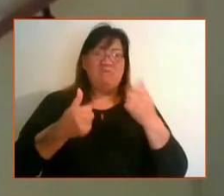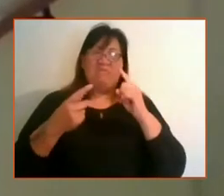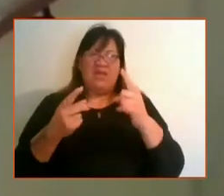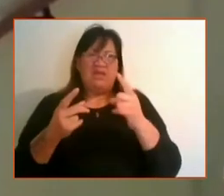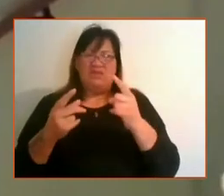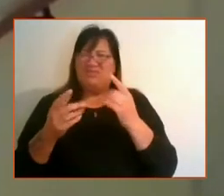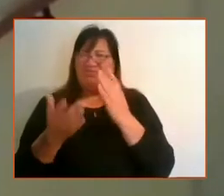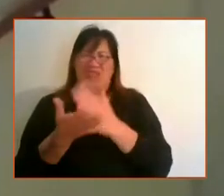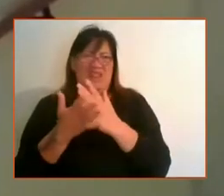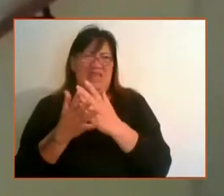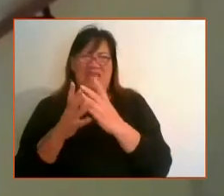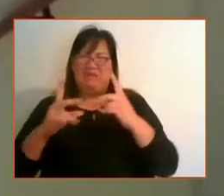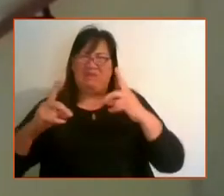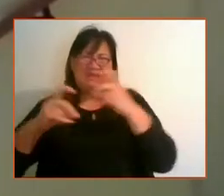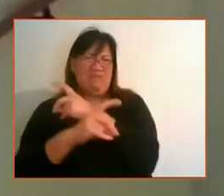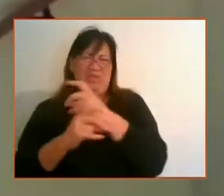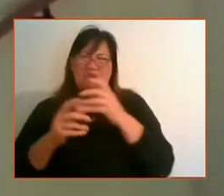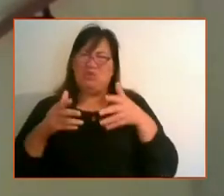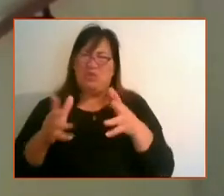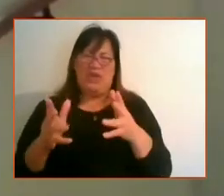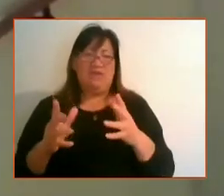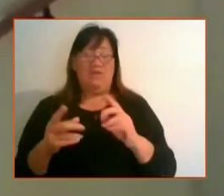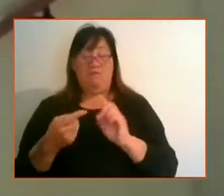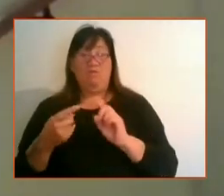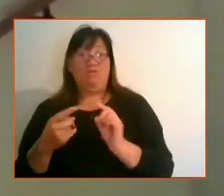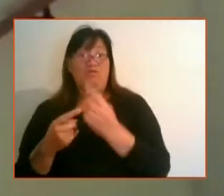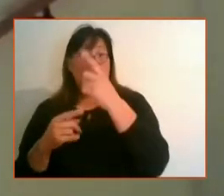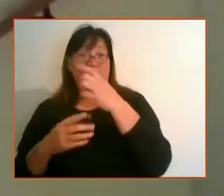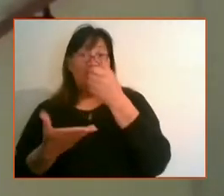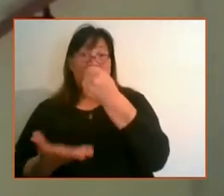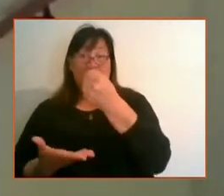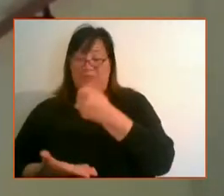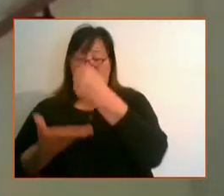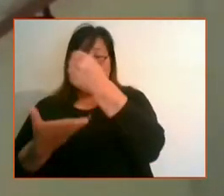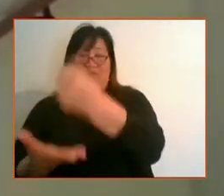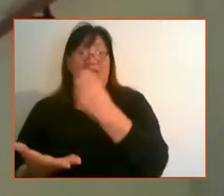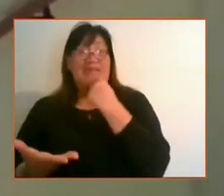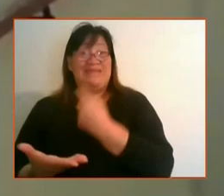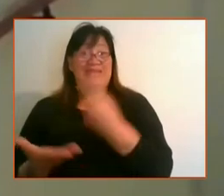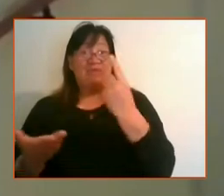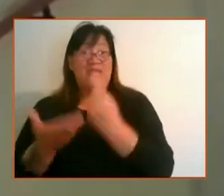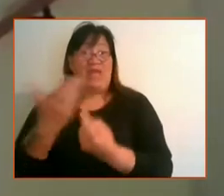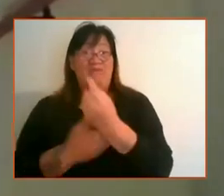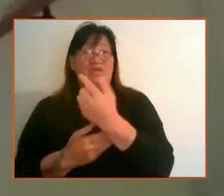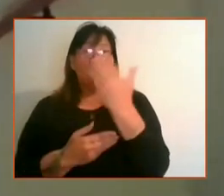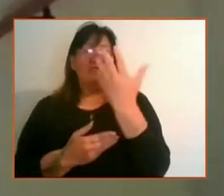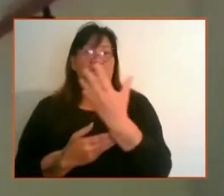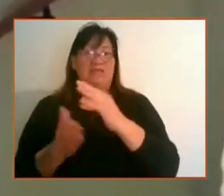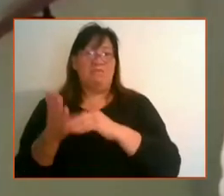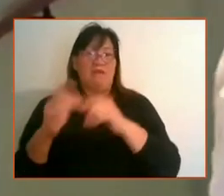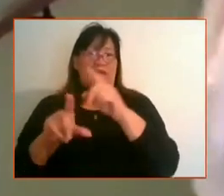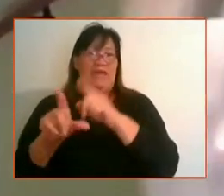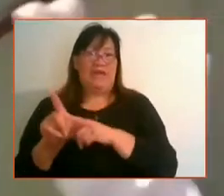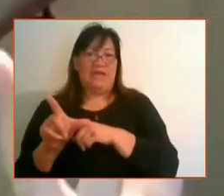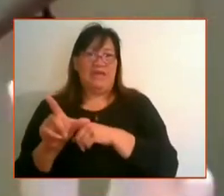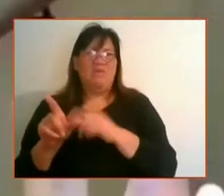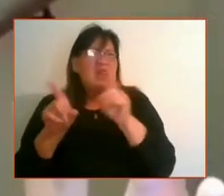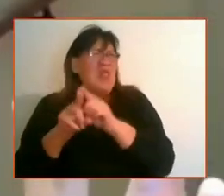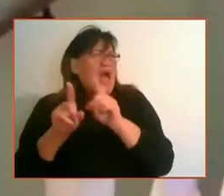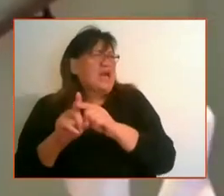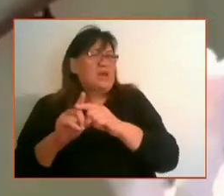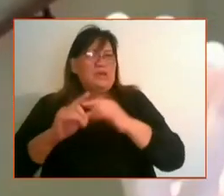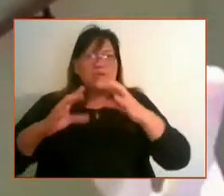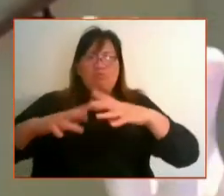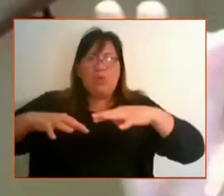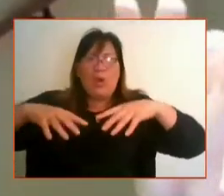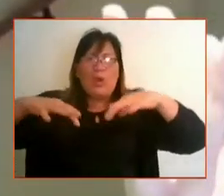in devilish waves. The first budget announcement came off May 15th. It was like a wraith, smoking out from the